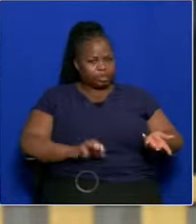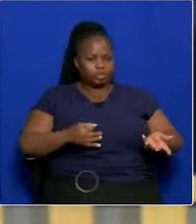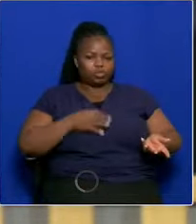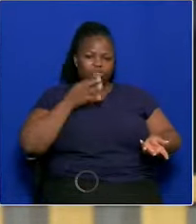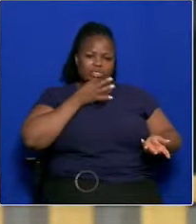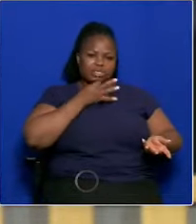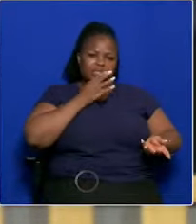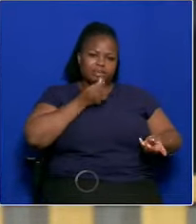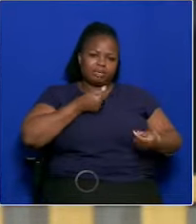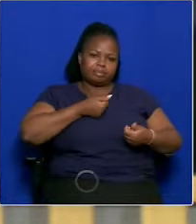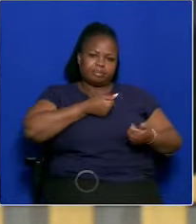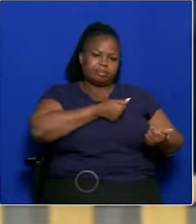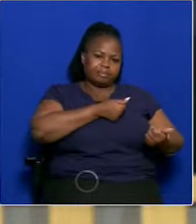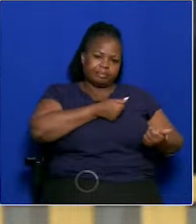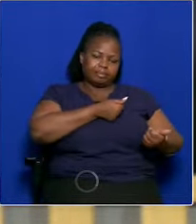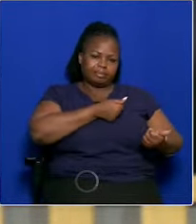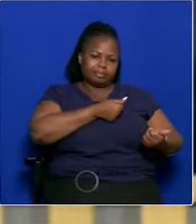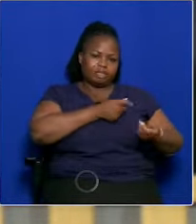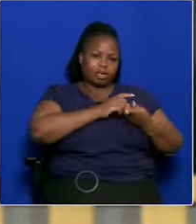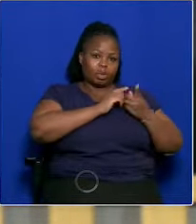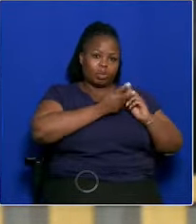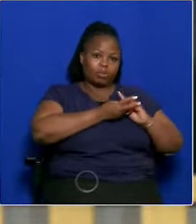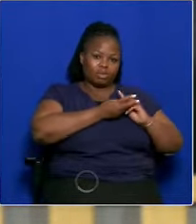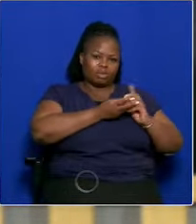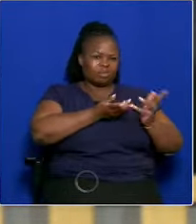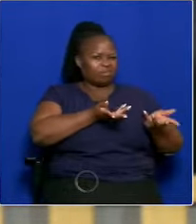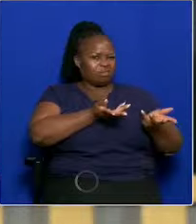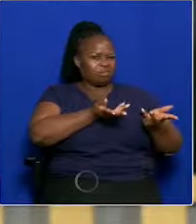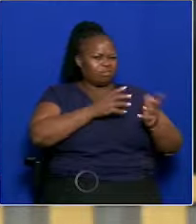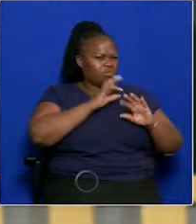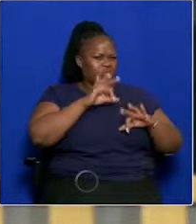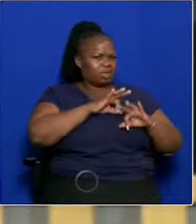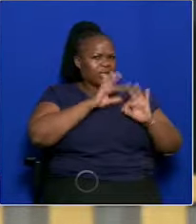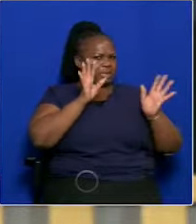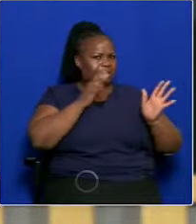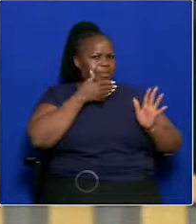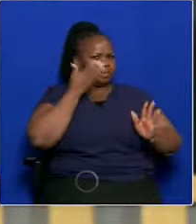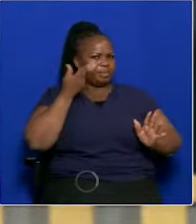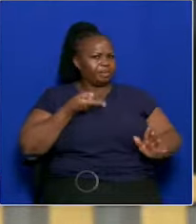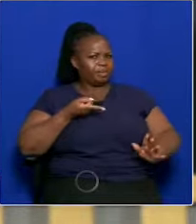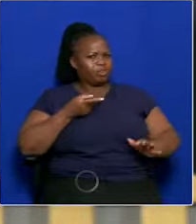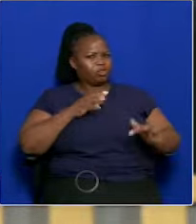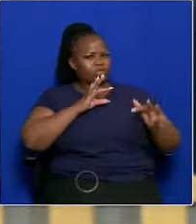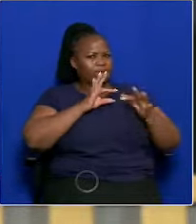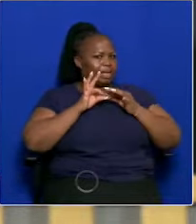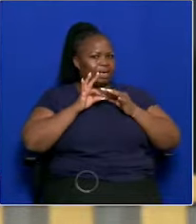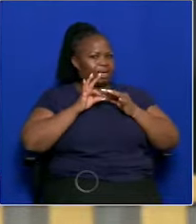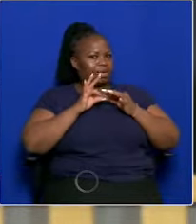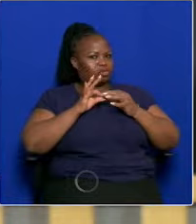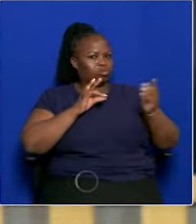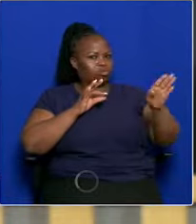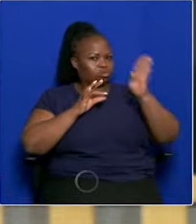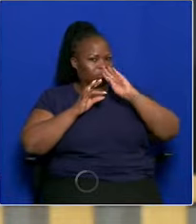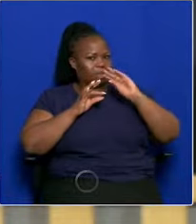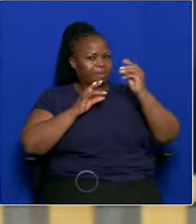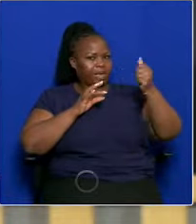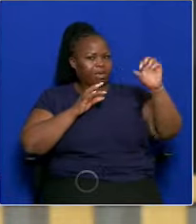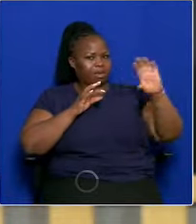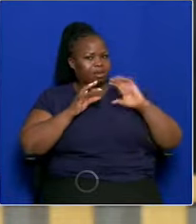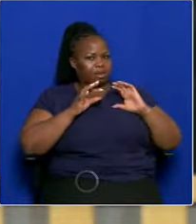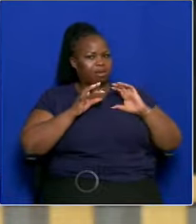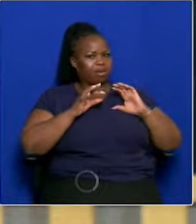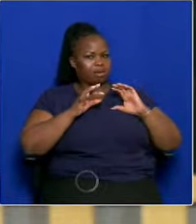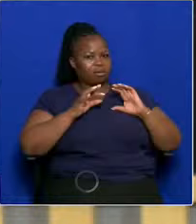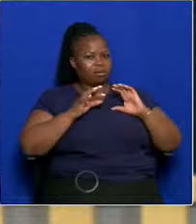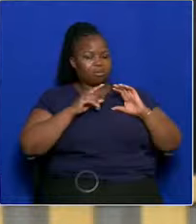him a loan. So there's no obvious link to you when the money is paid to your son's account.